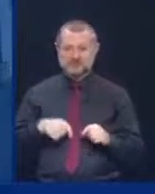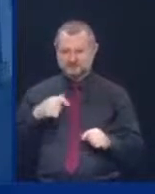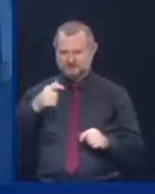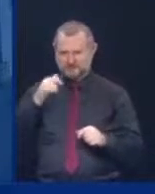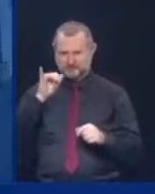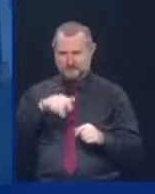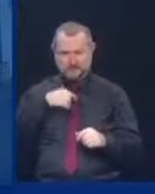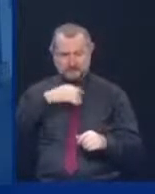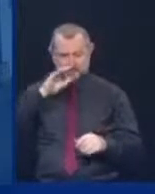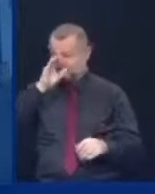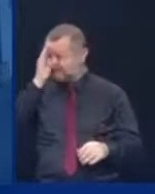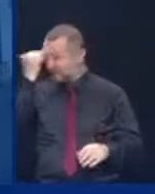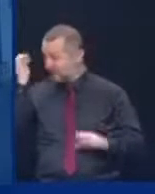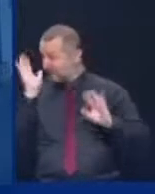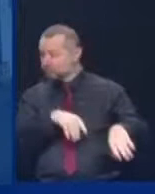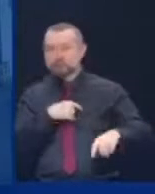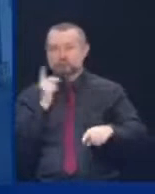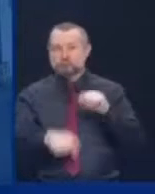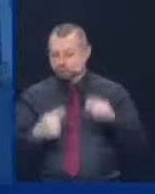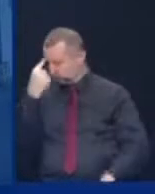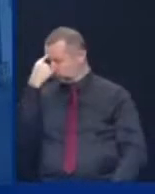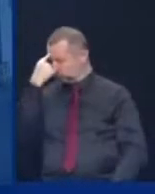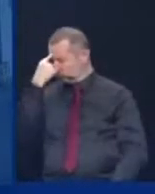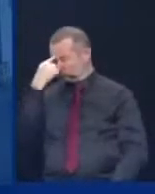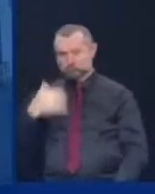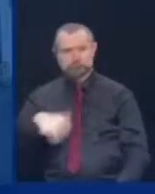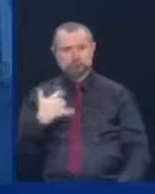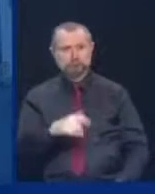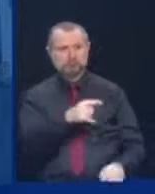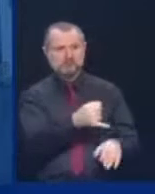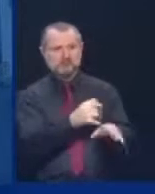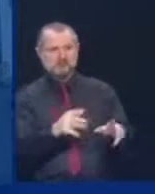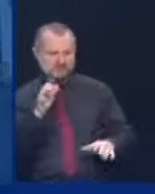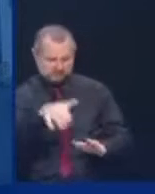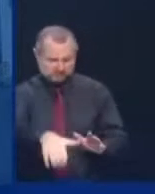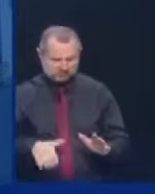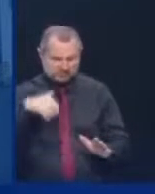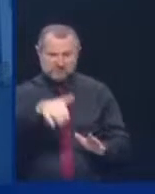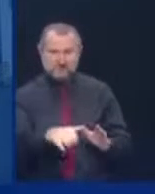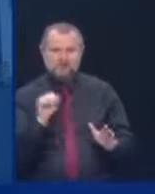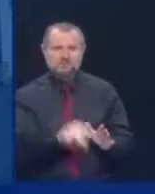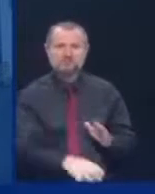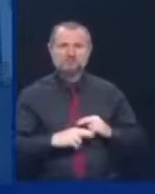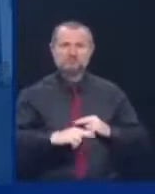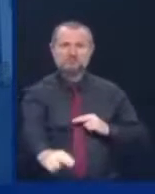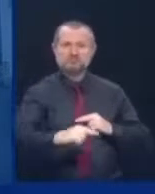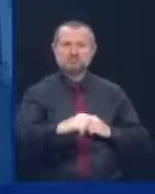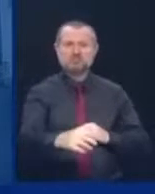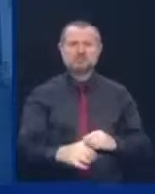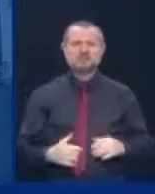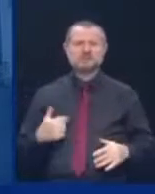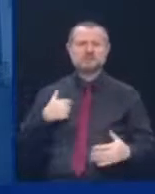how doesn't that chasten us and frighten us?